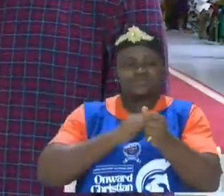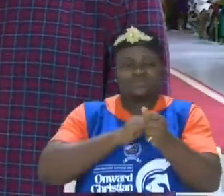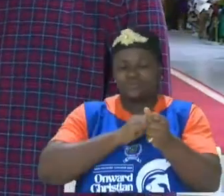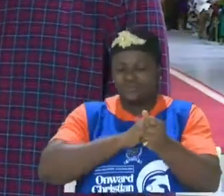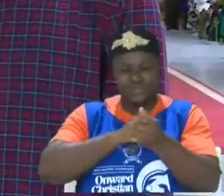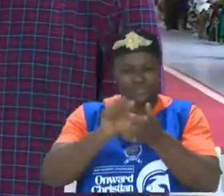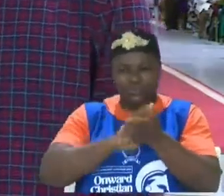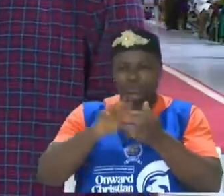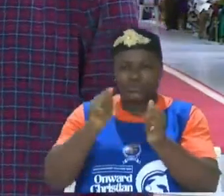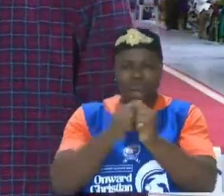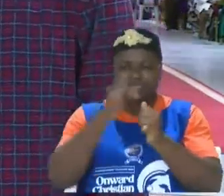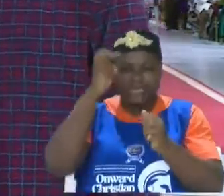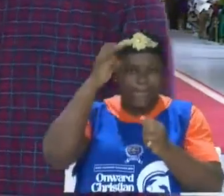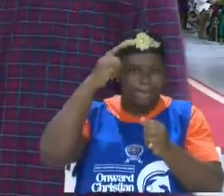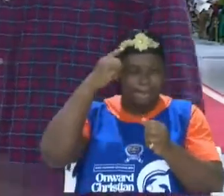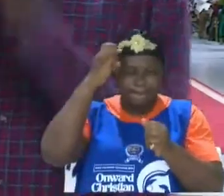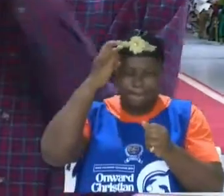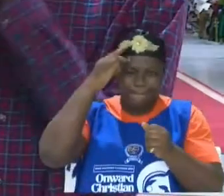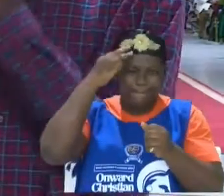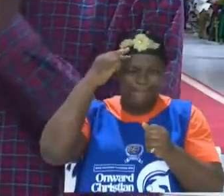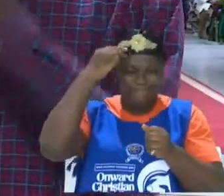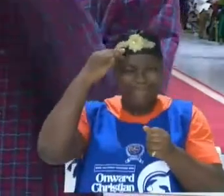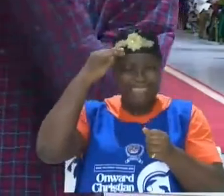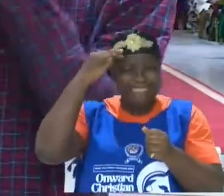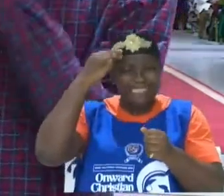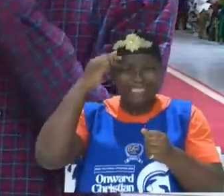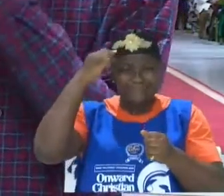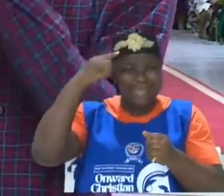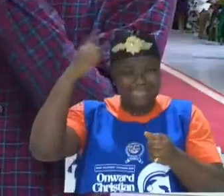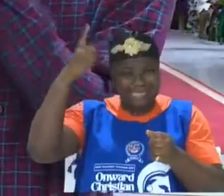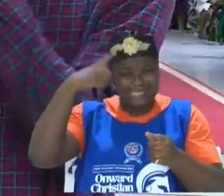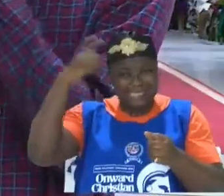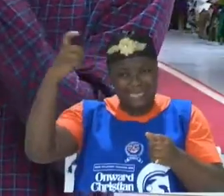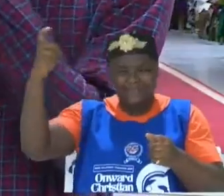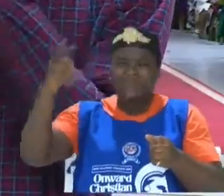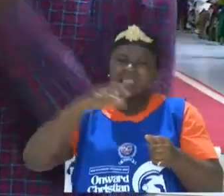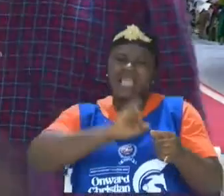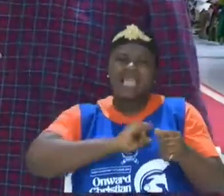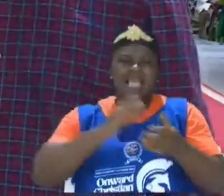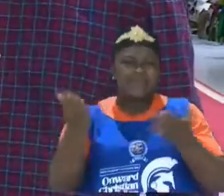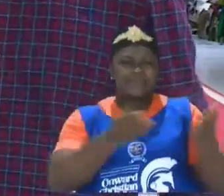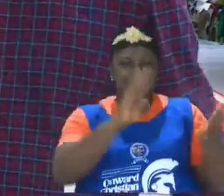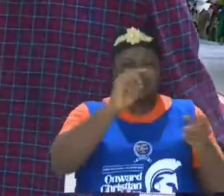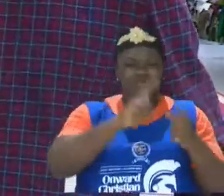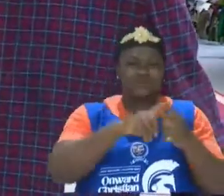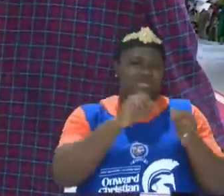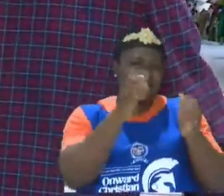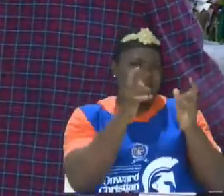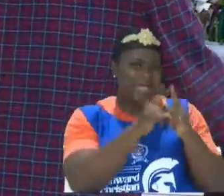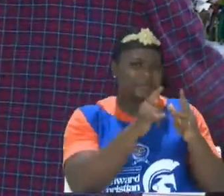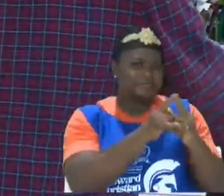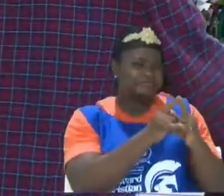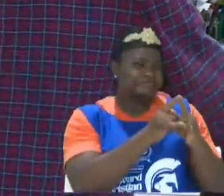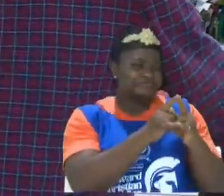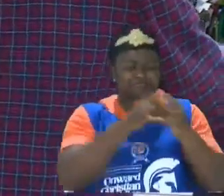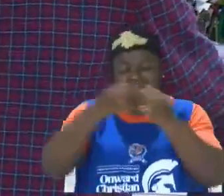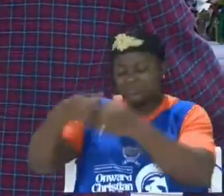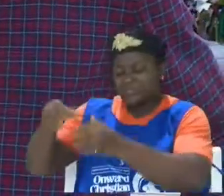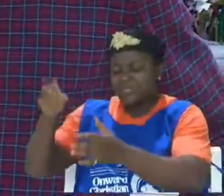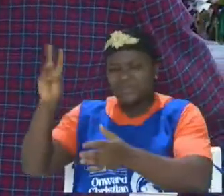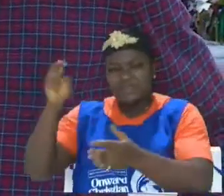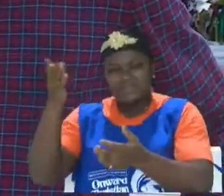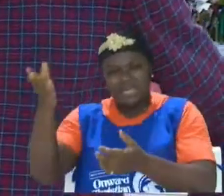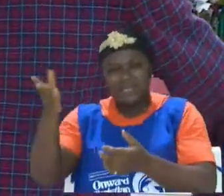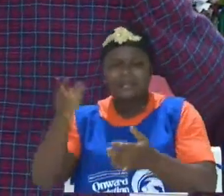all medical interventions. I brought him to the camp and left him there, left him in the camp here. For